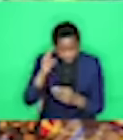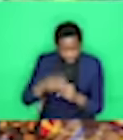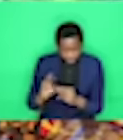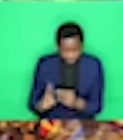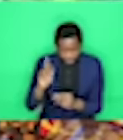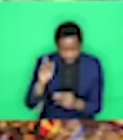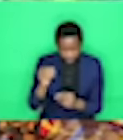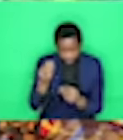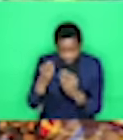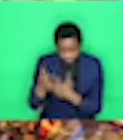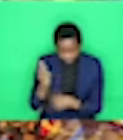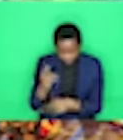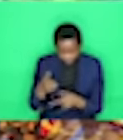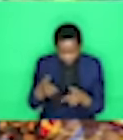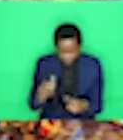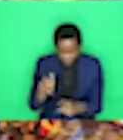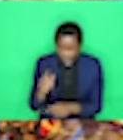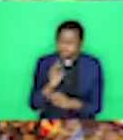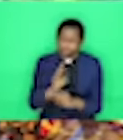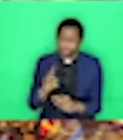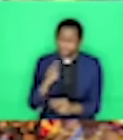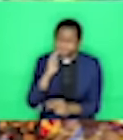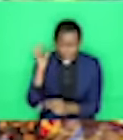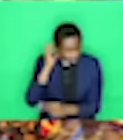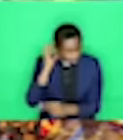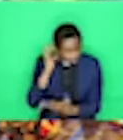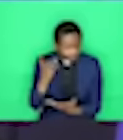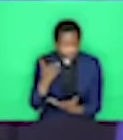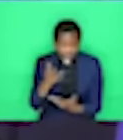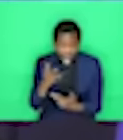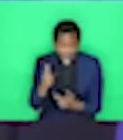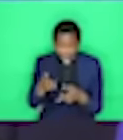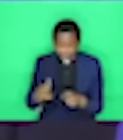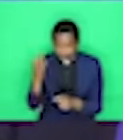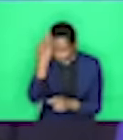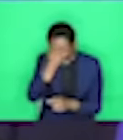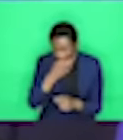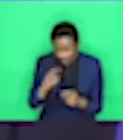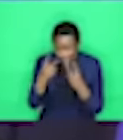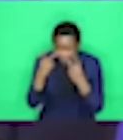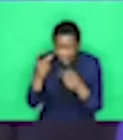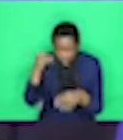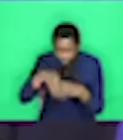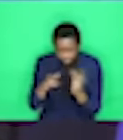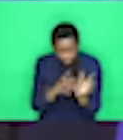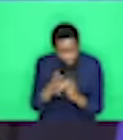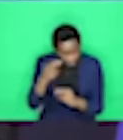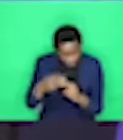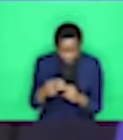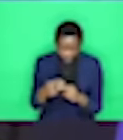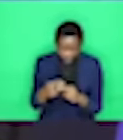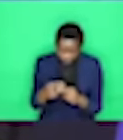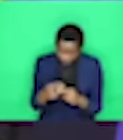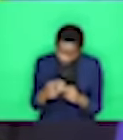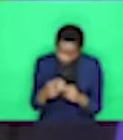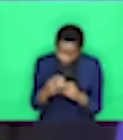name of Jesus. Let your voice be heard. Let your face be seen. In the name of Jesus. So